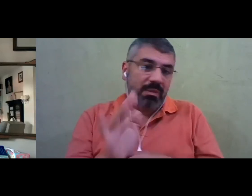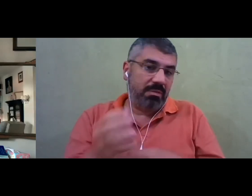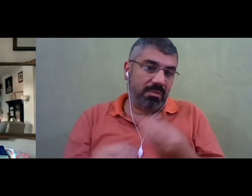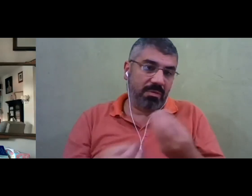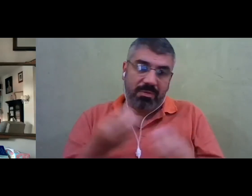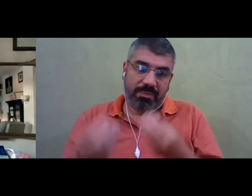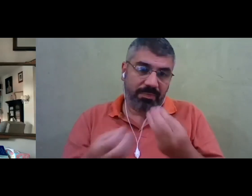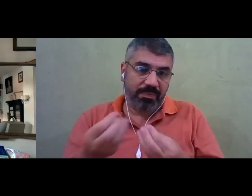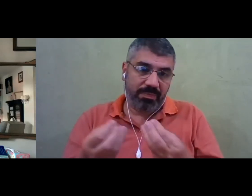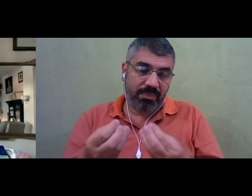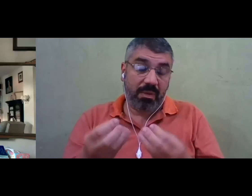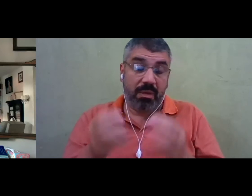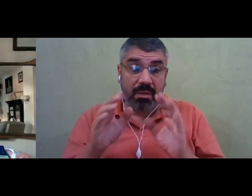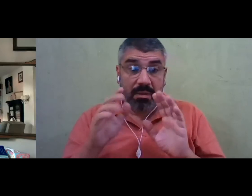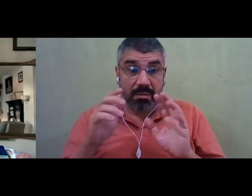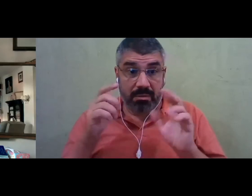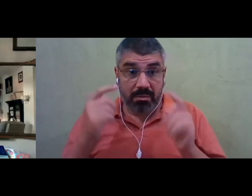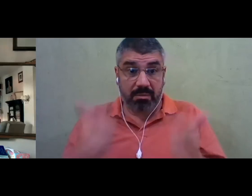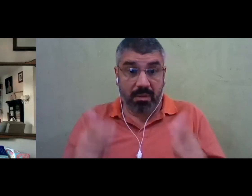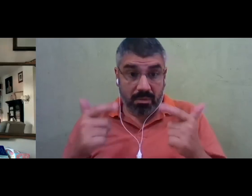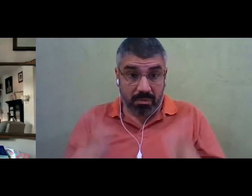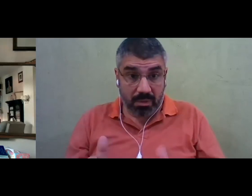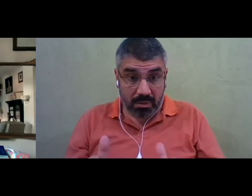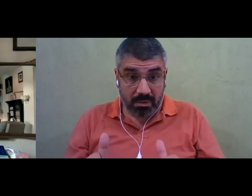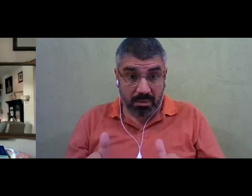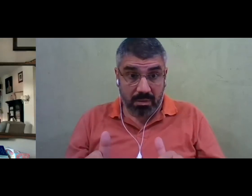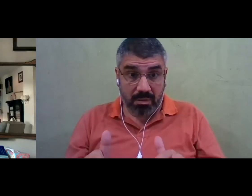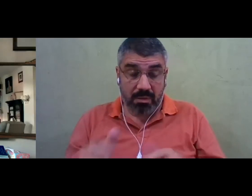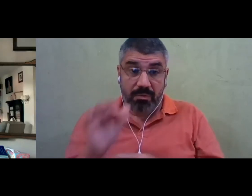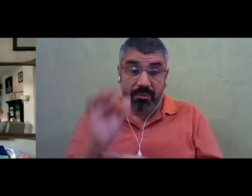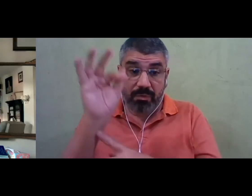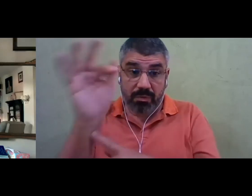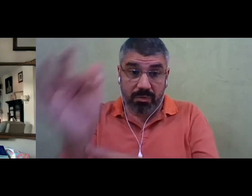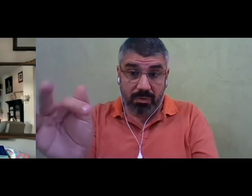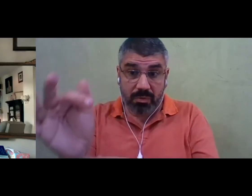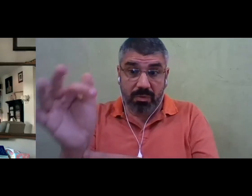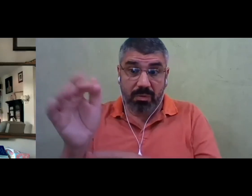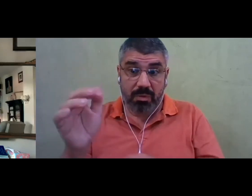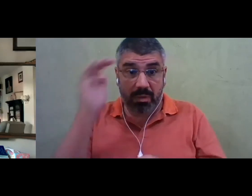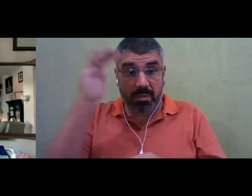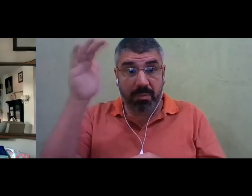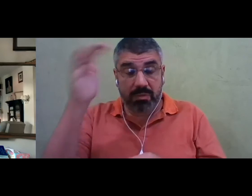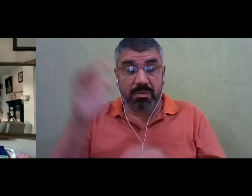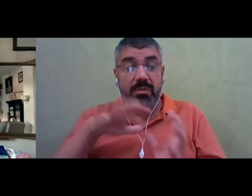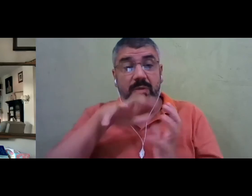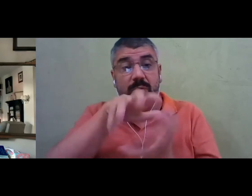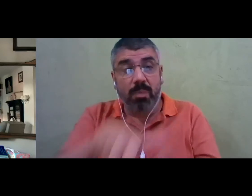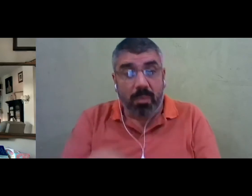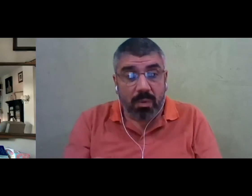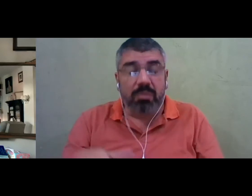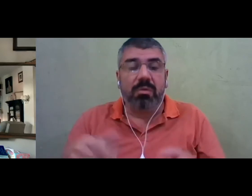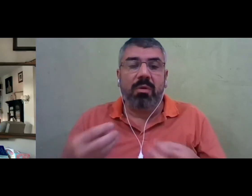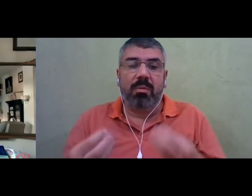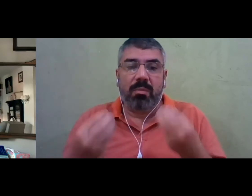see flying through time and to the other side of the universe, but they can't imagine a world that isn't governed by private property. But the